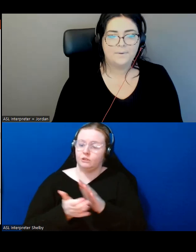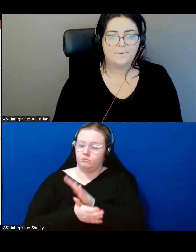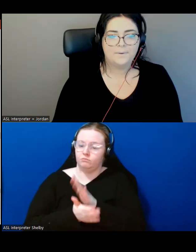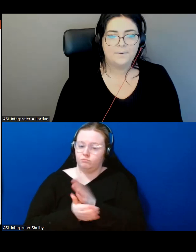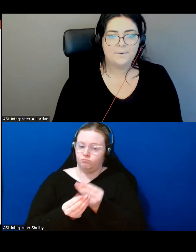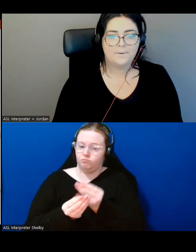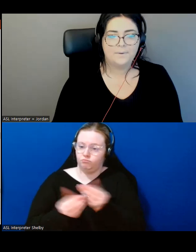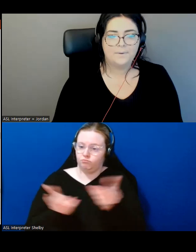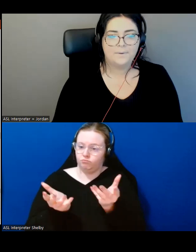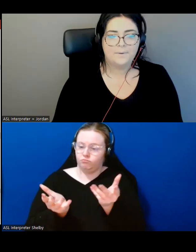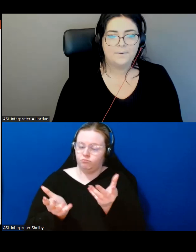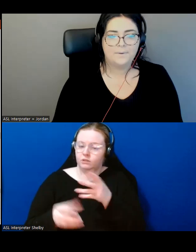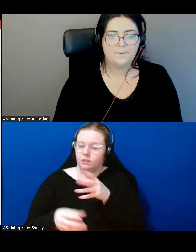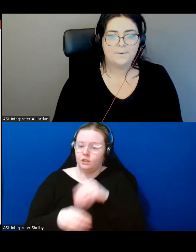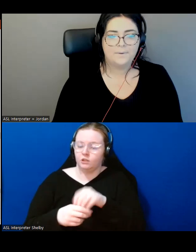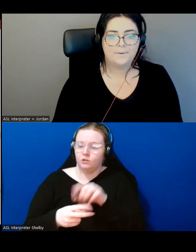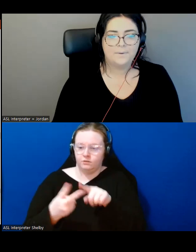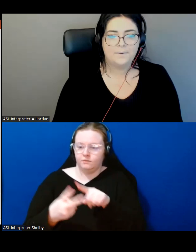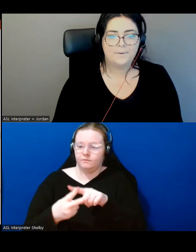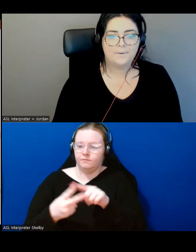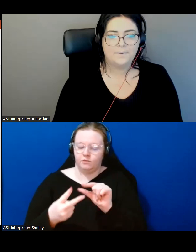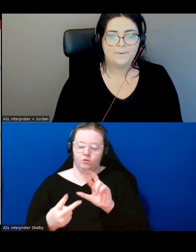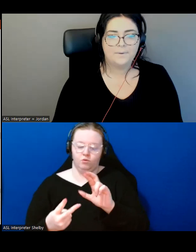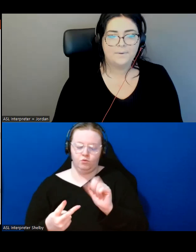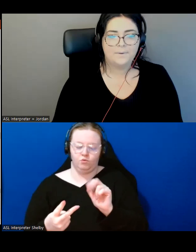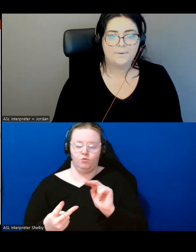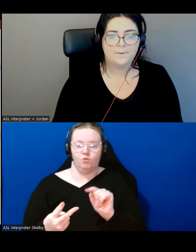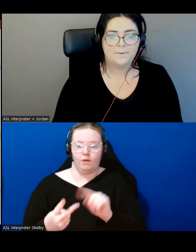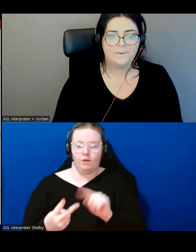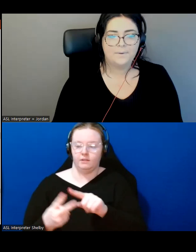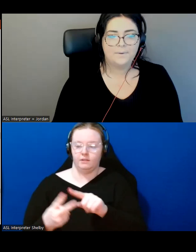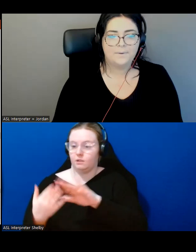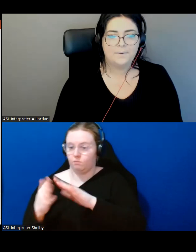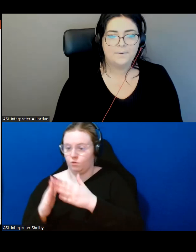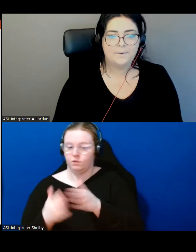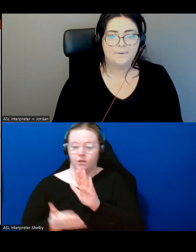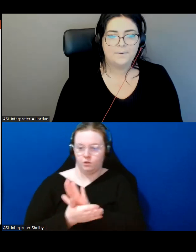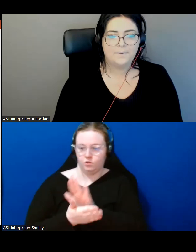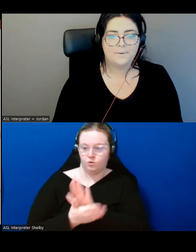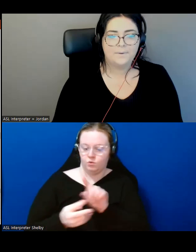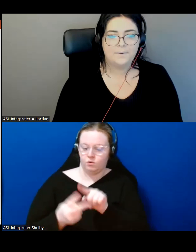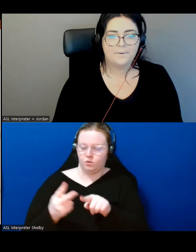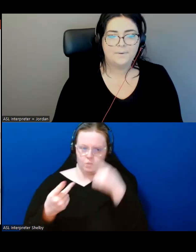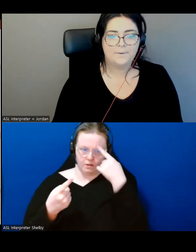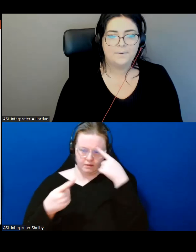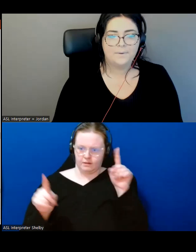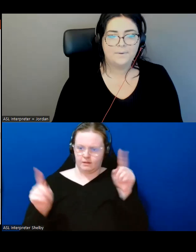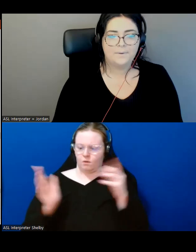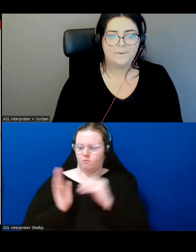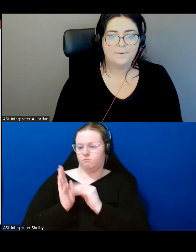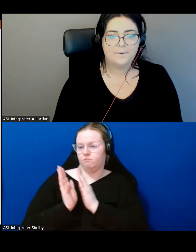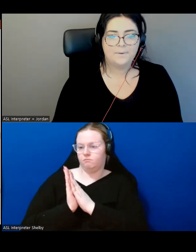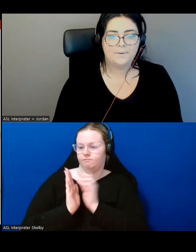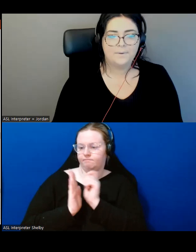community grant and a school grant that has experienced success. And so that gives our readership and our members